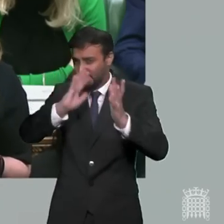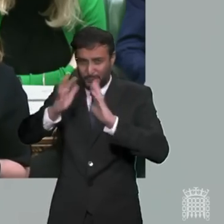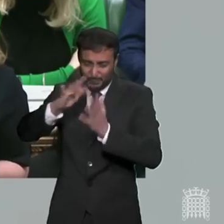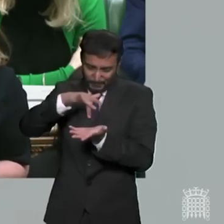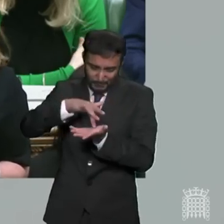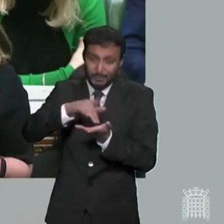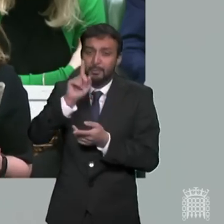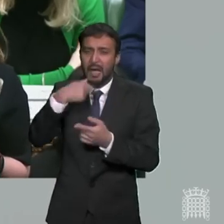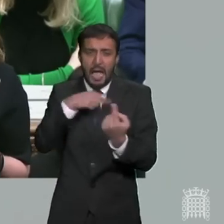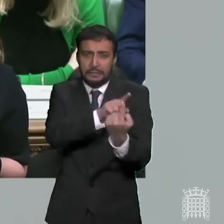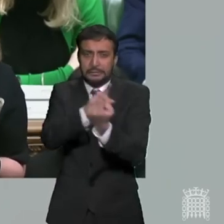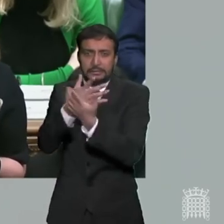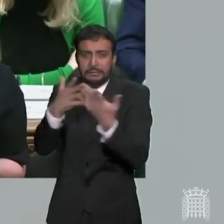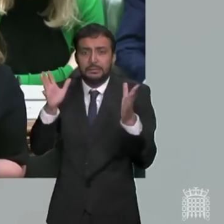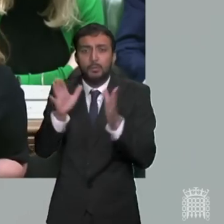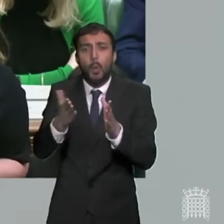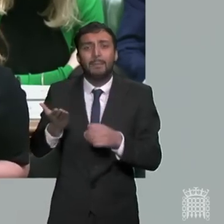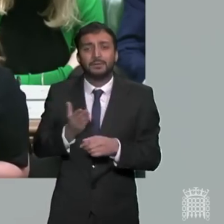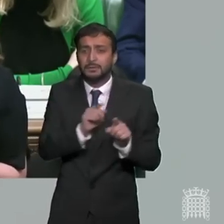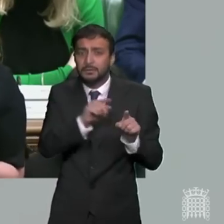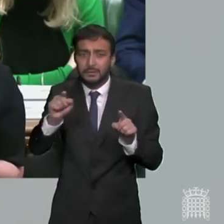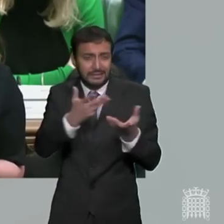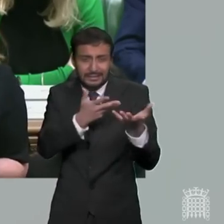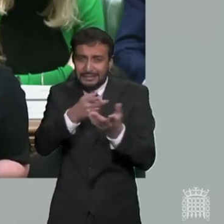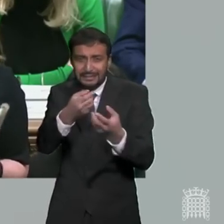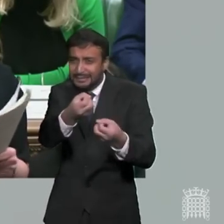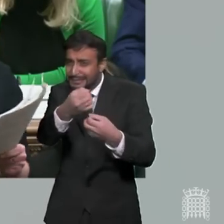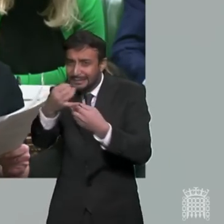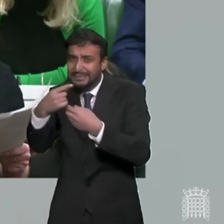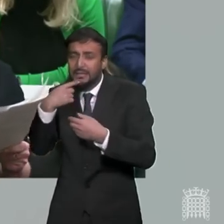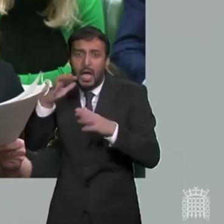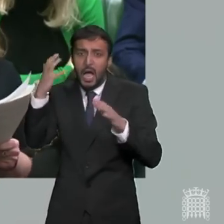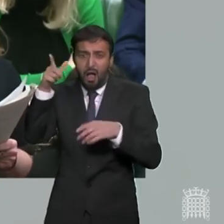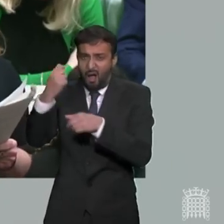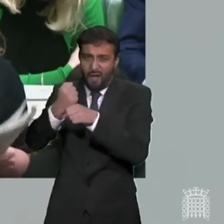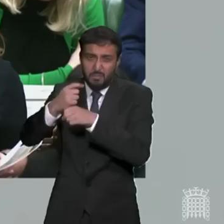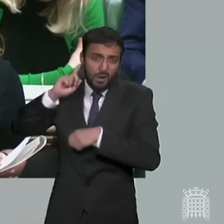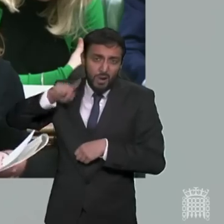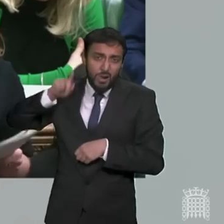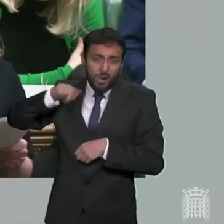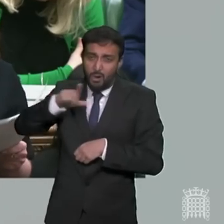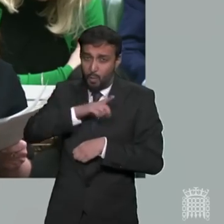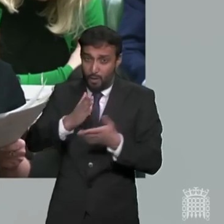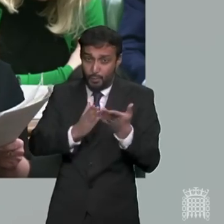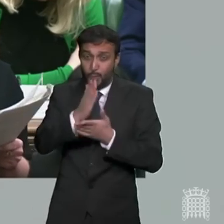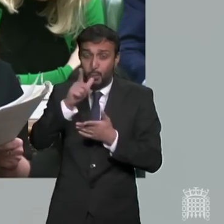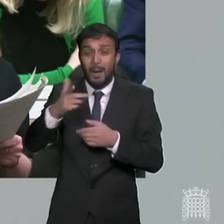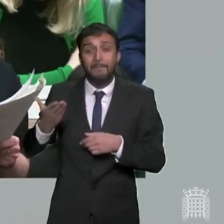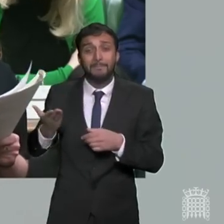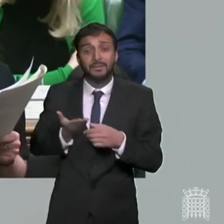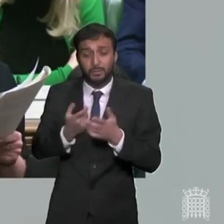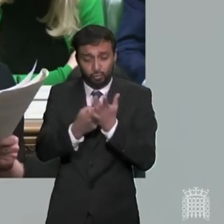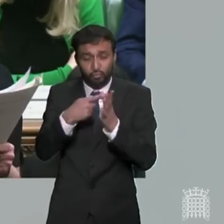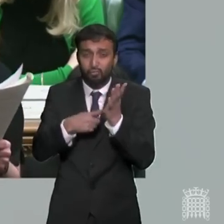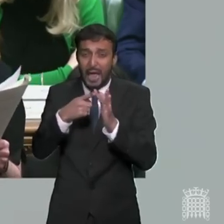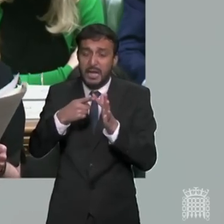ignored by the government as they're clobbered by outdated business rates year after year. The government must pick a side. Are